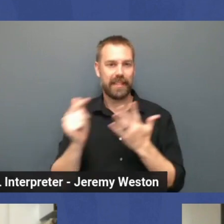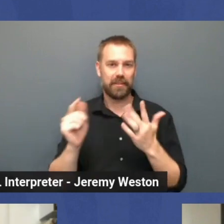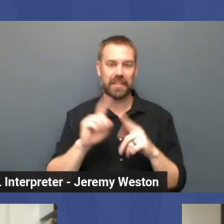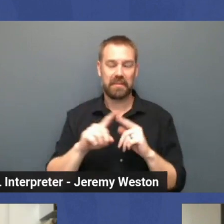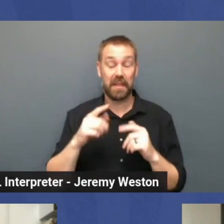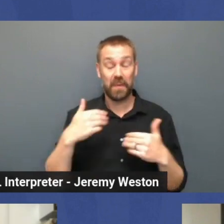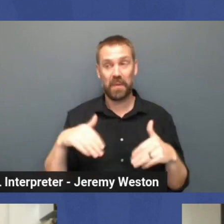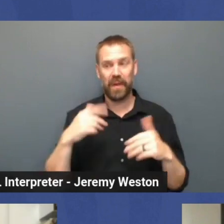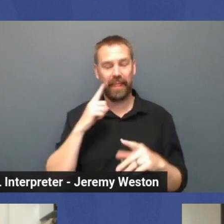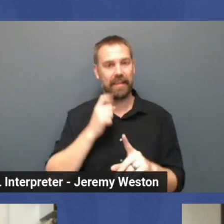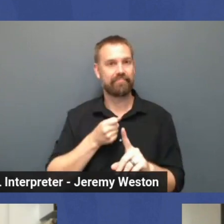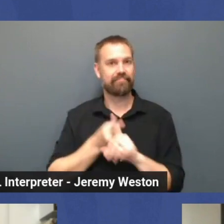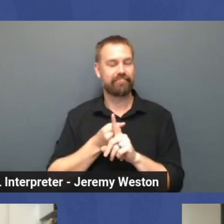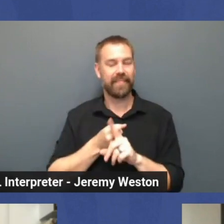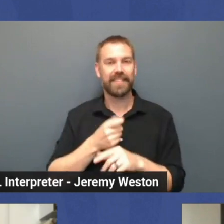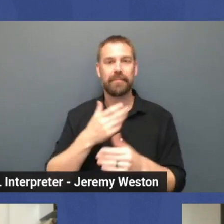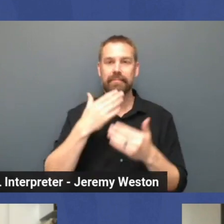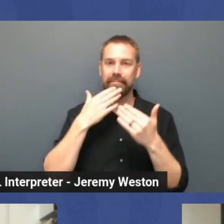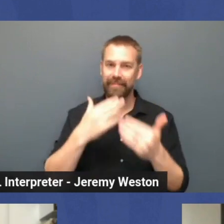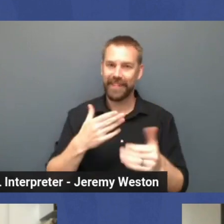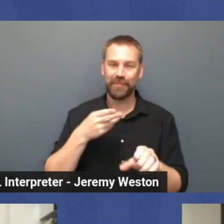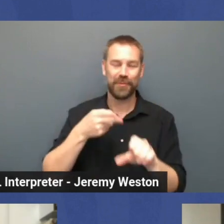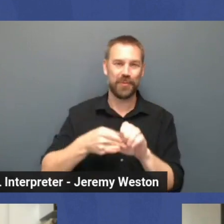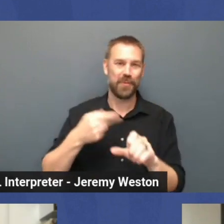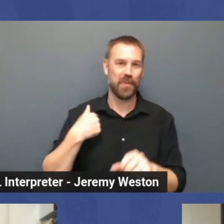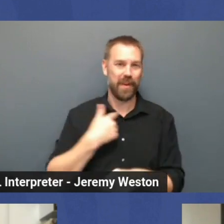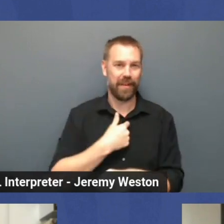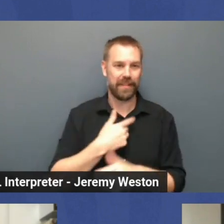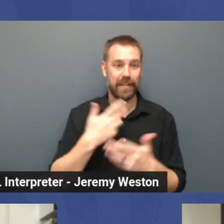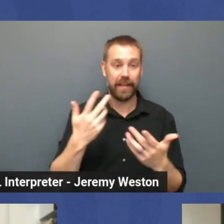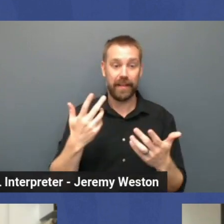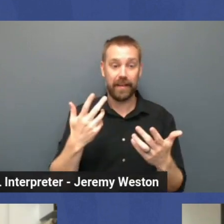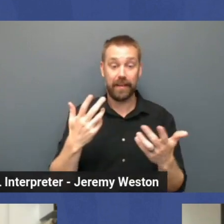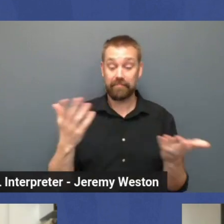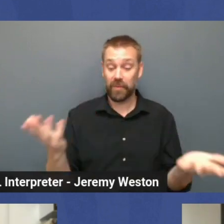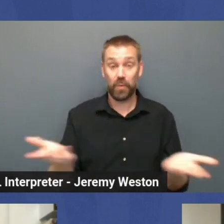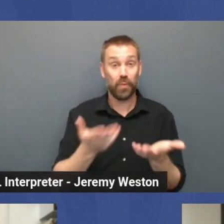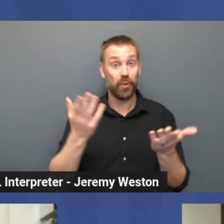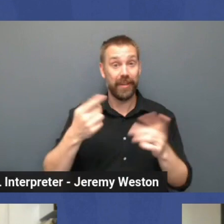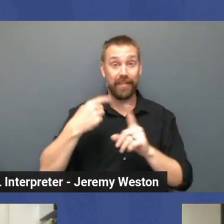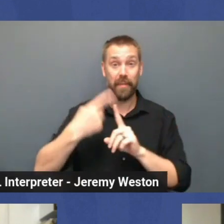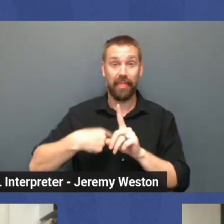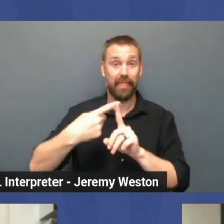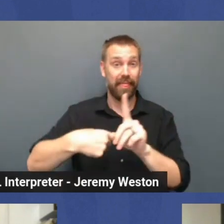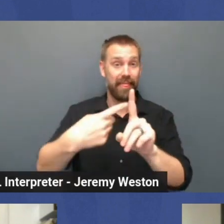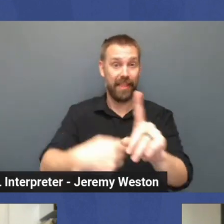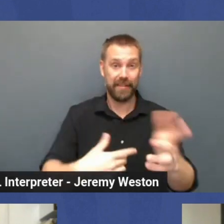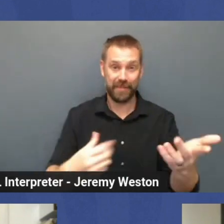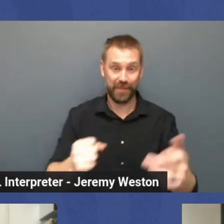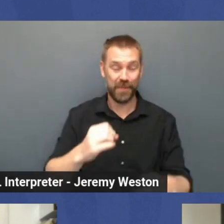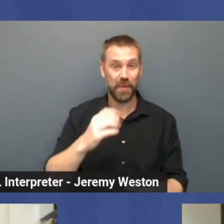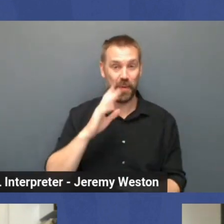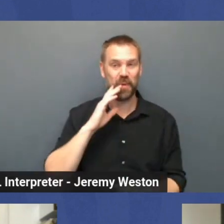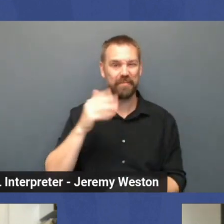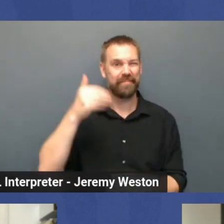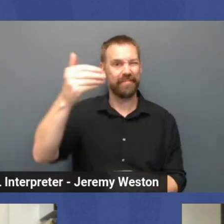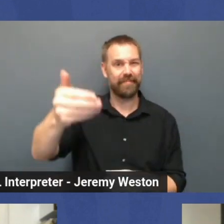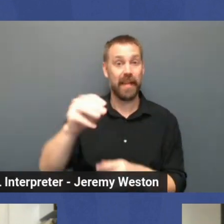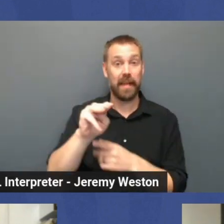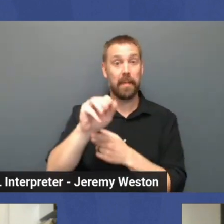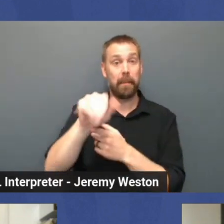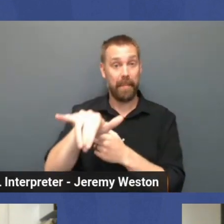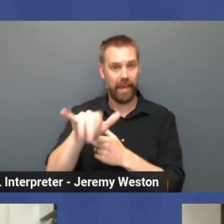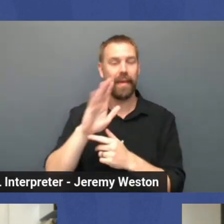impactful. So thanks for joining us today. And we're here every single month. So we'll be back in May with a new